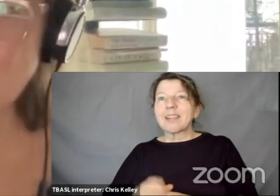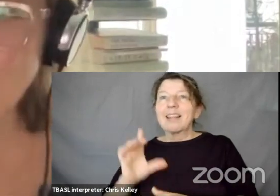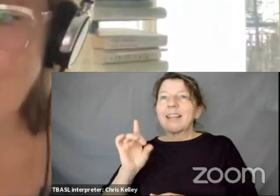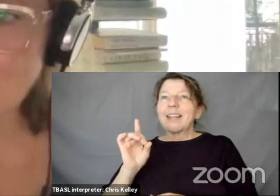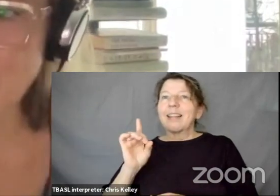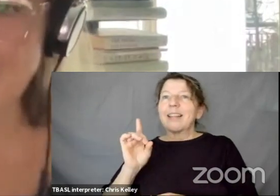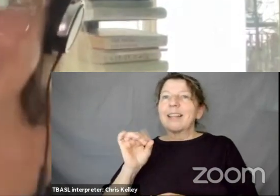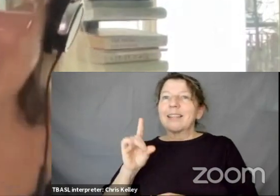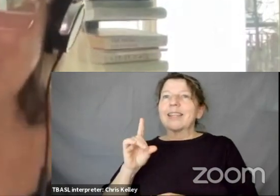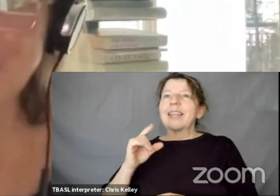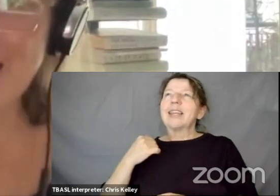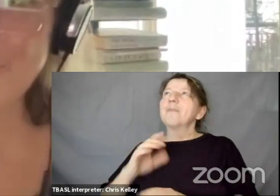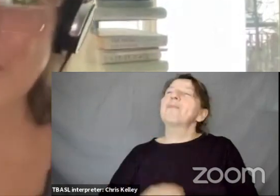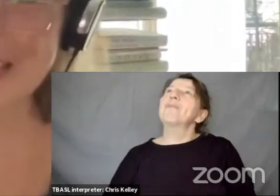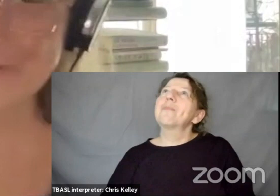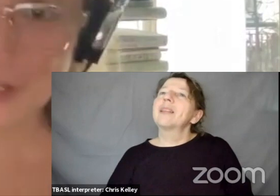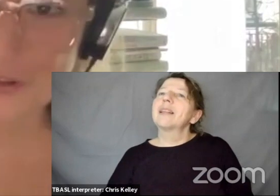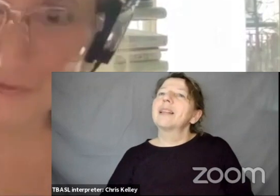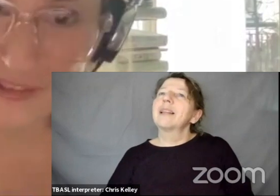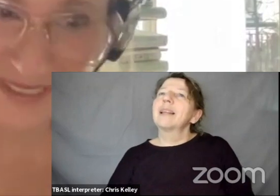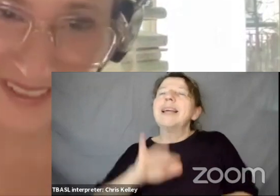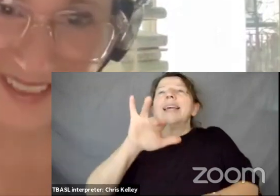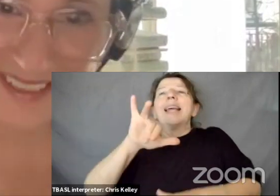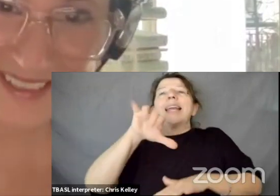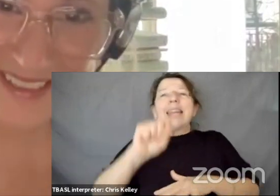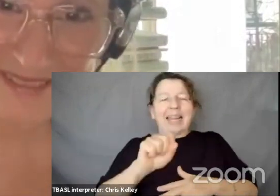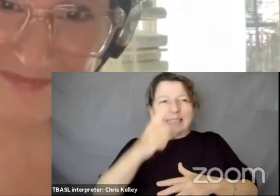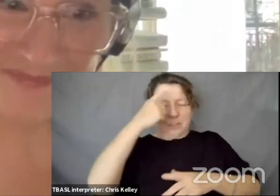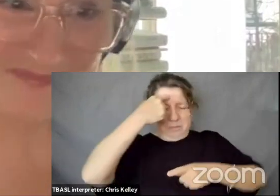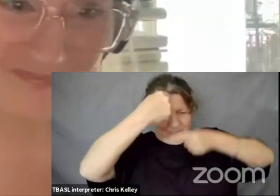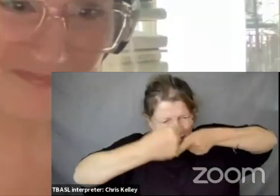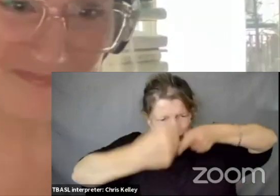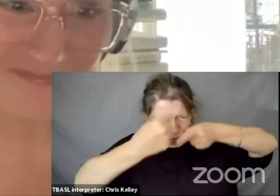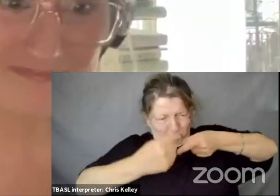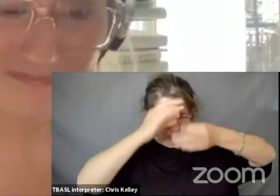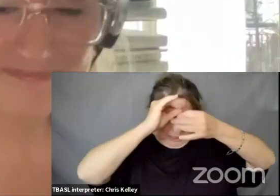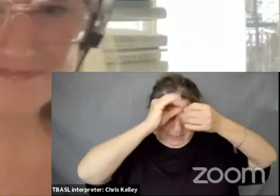yes, we've grappled with it, but have we evolved?